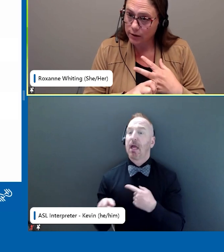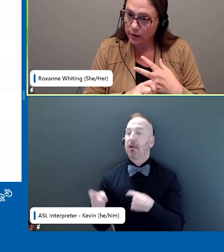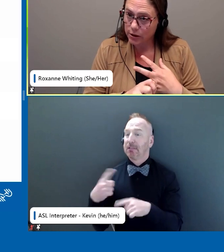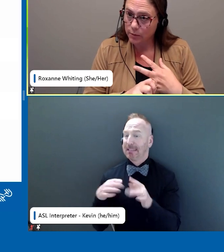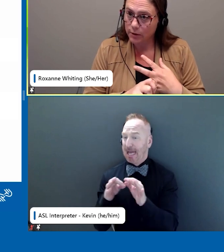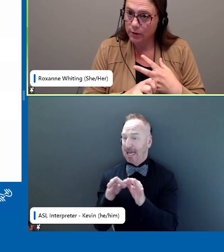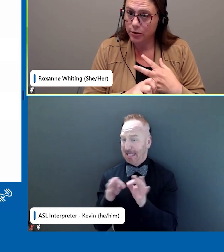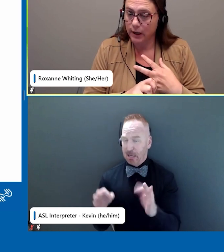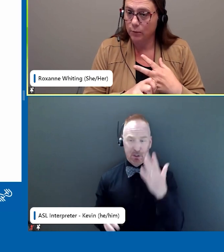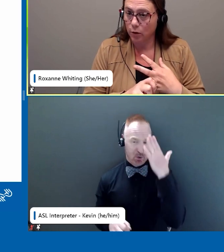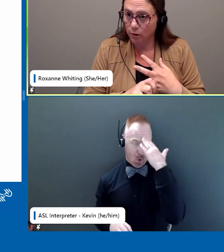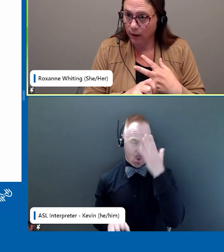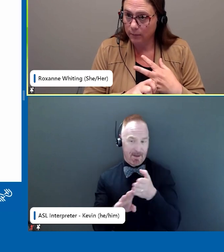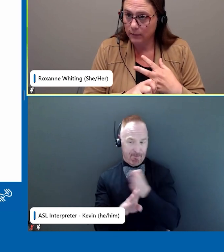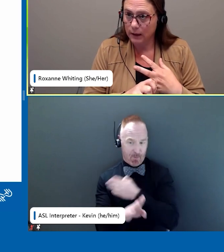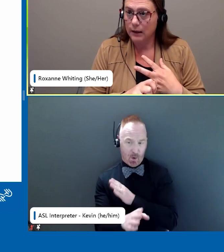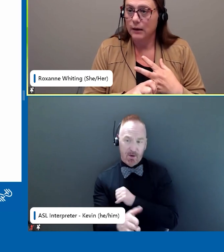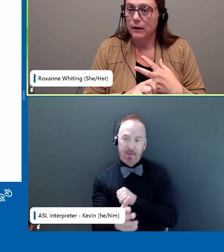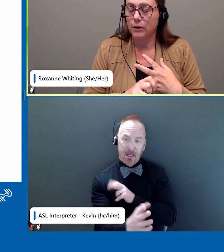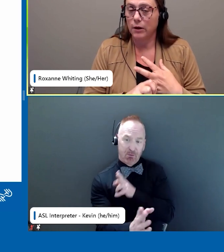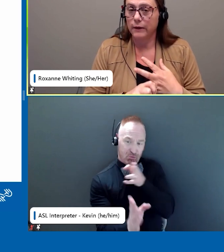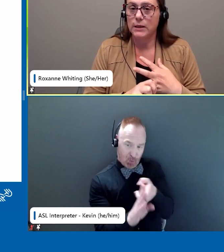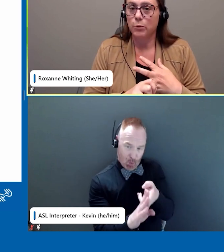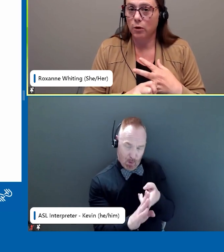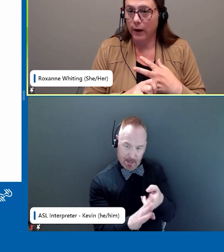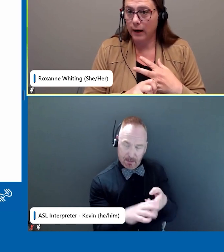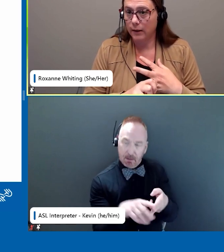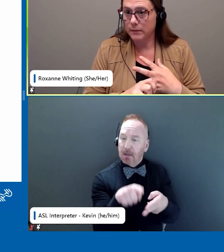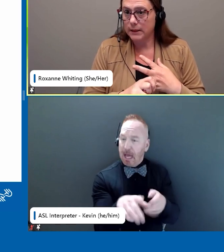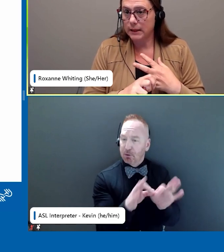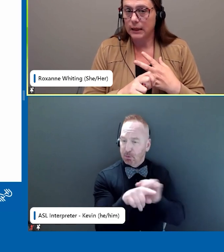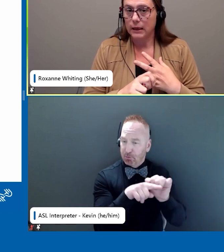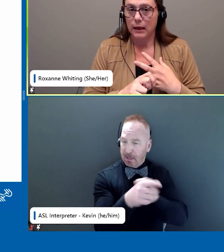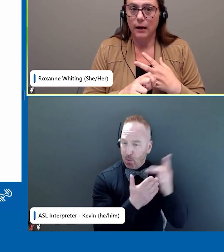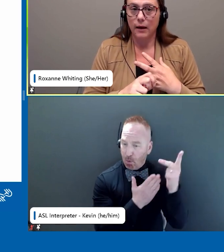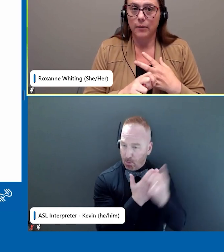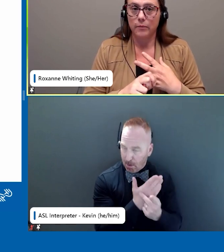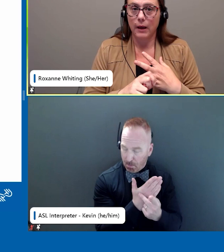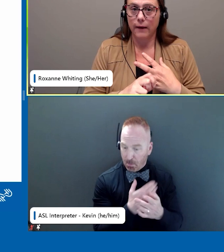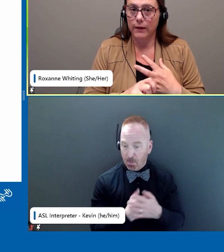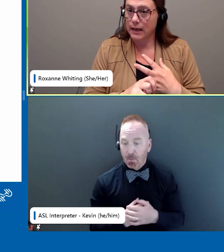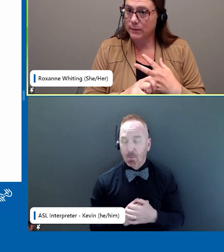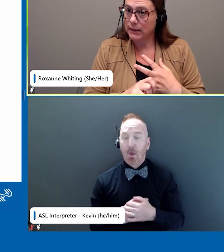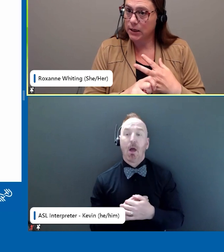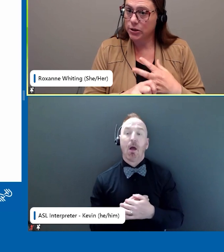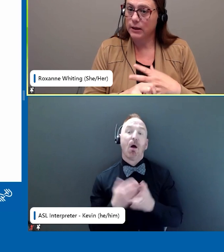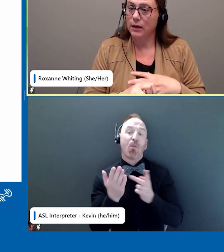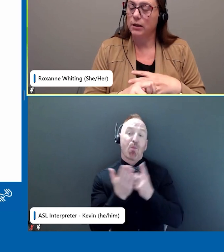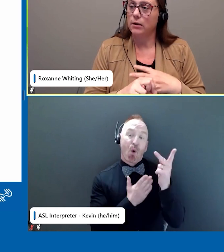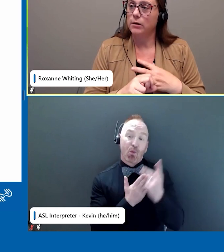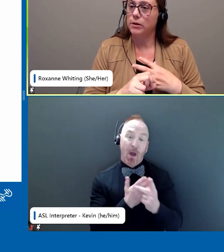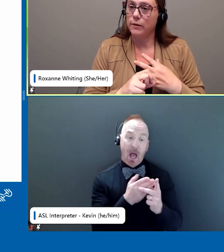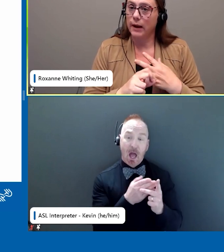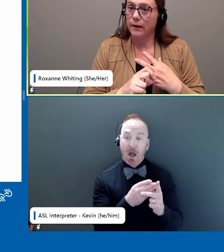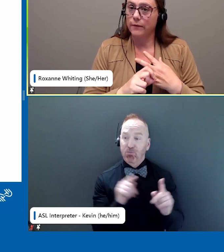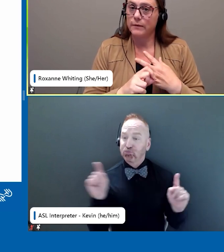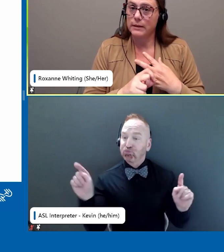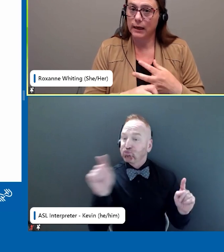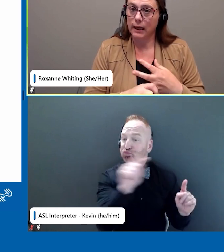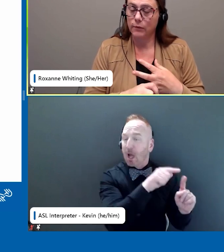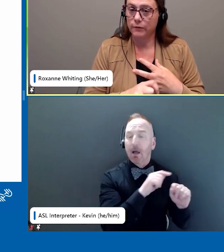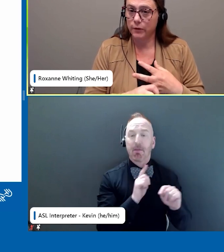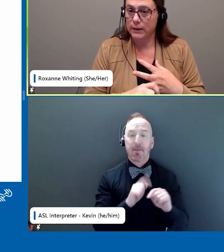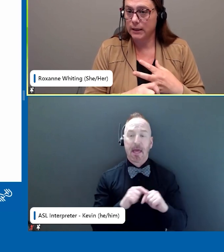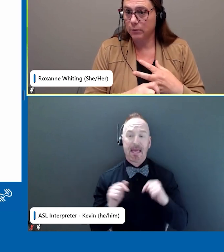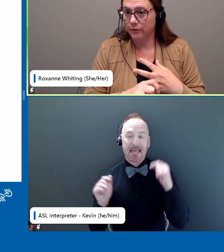before they enter an interpreter training program. A lot of these programs have an expectation that you do have